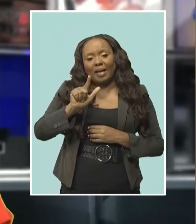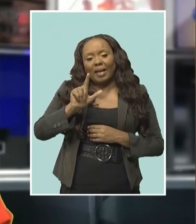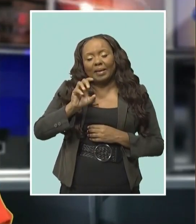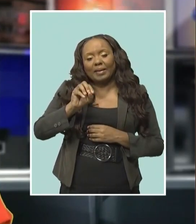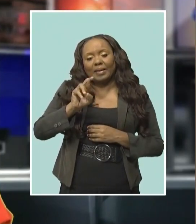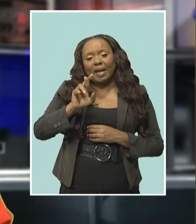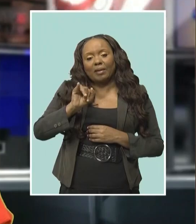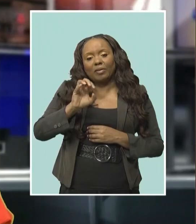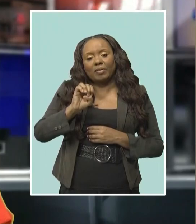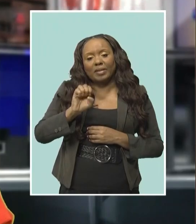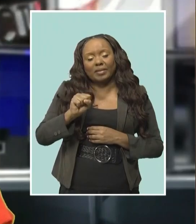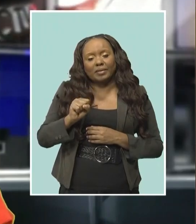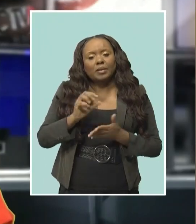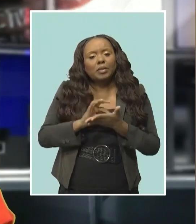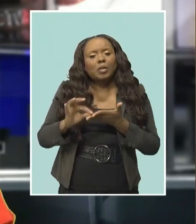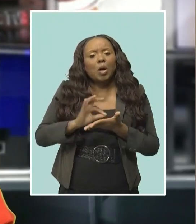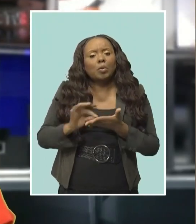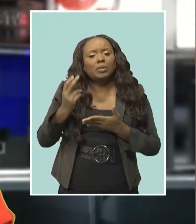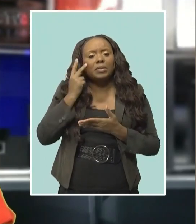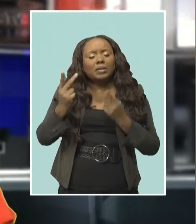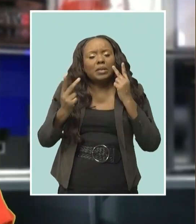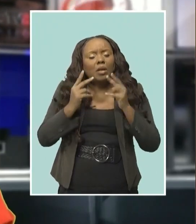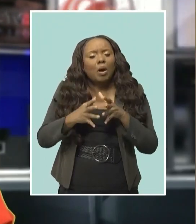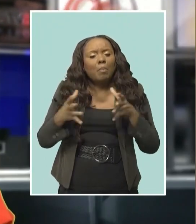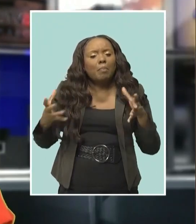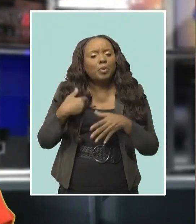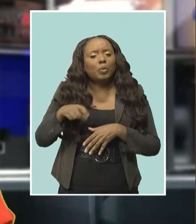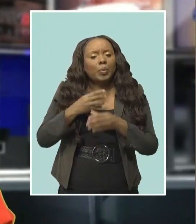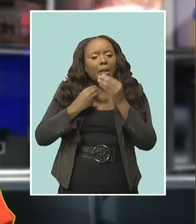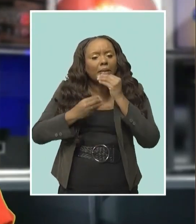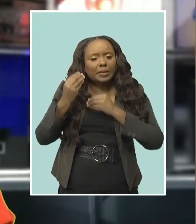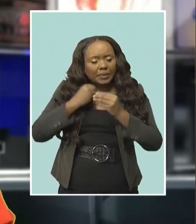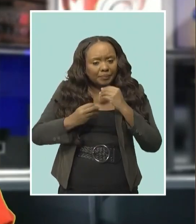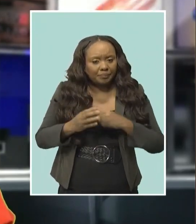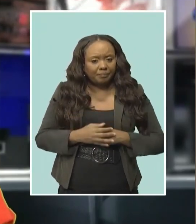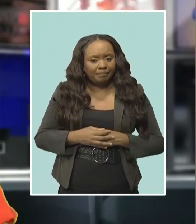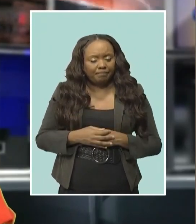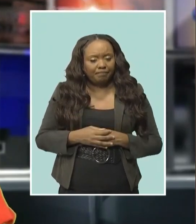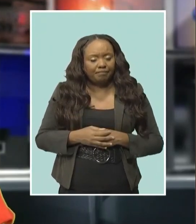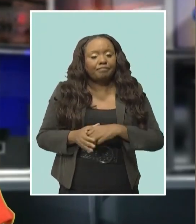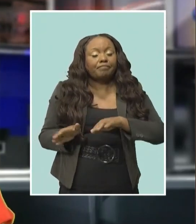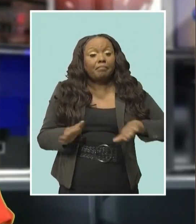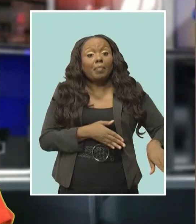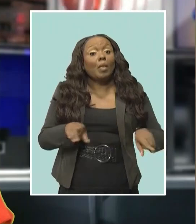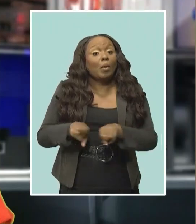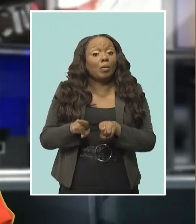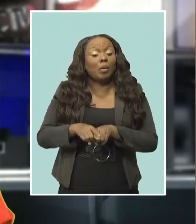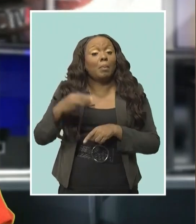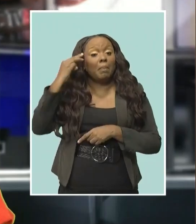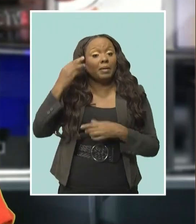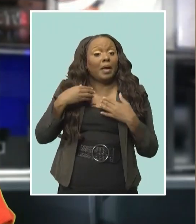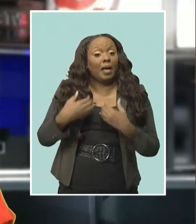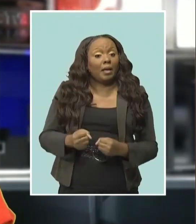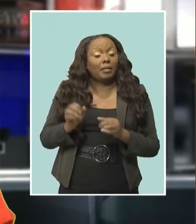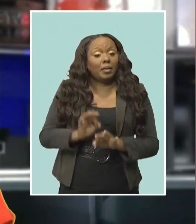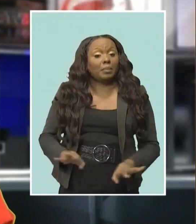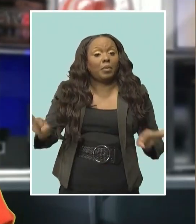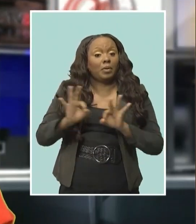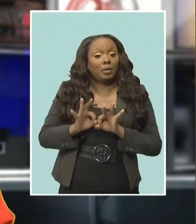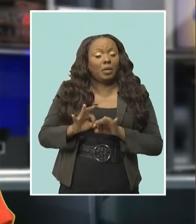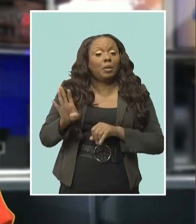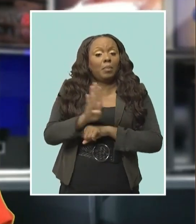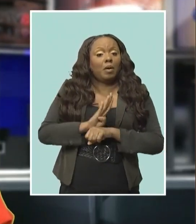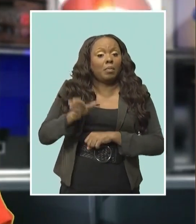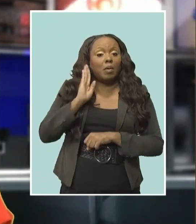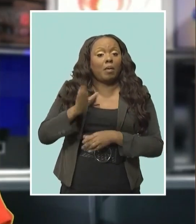Ms. Motley says it's not talked about sufficiently, especially in small societies. She said the island will be seeking help from the